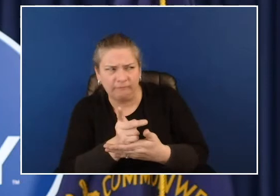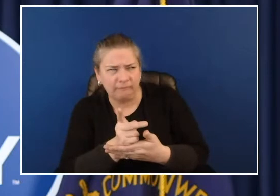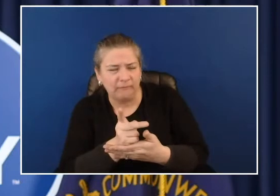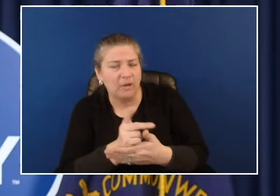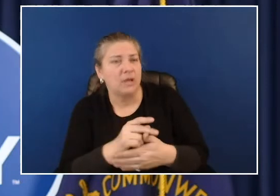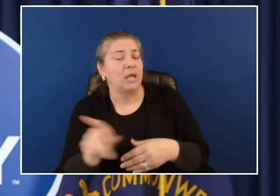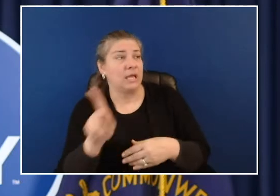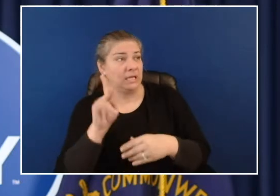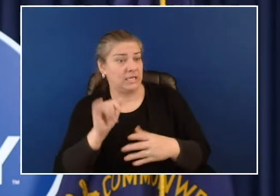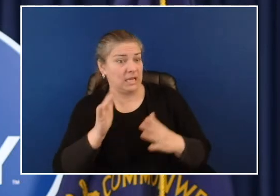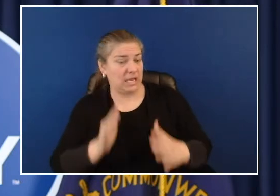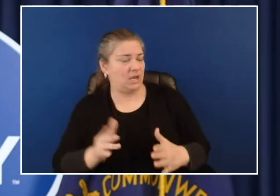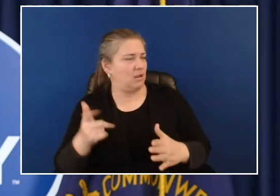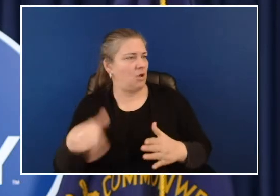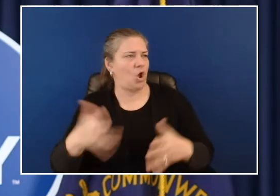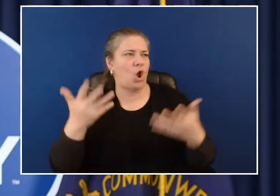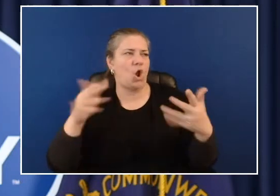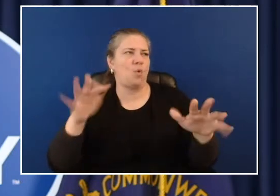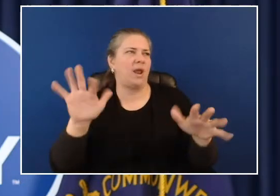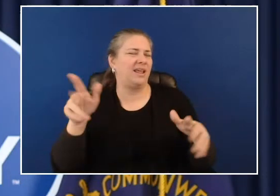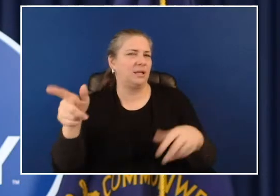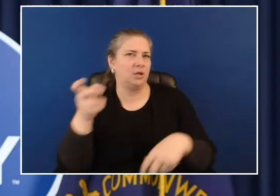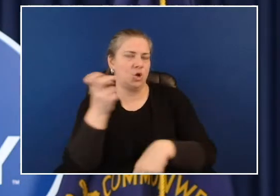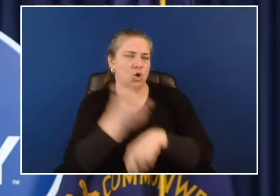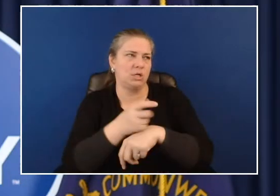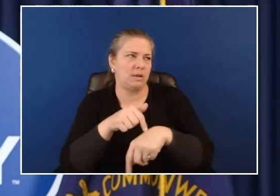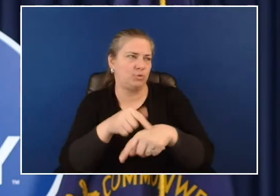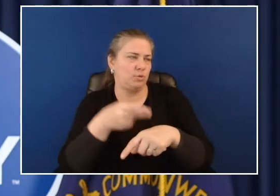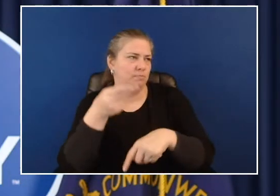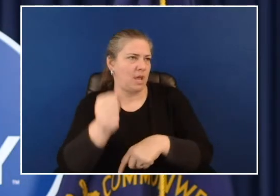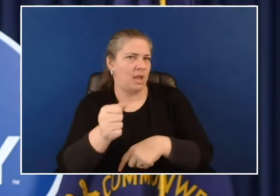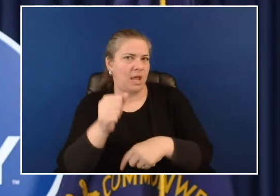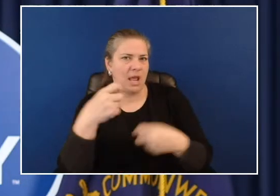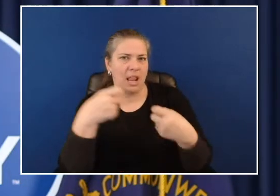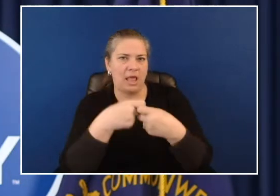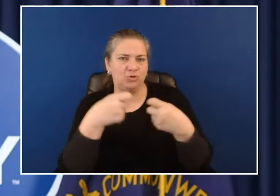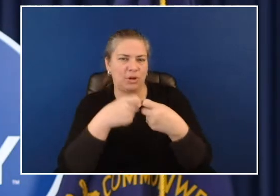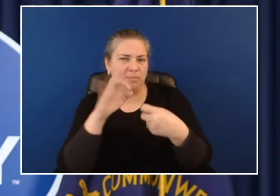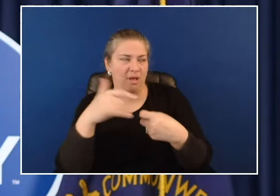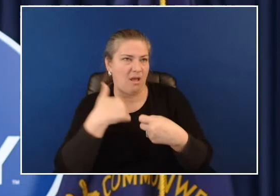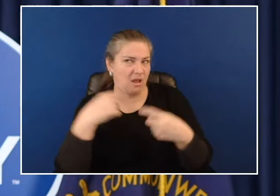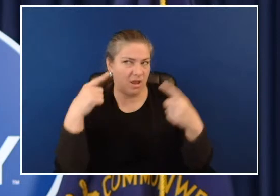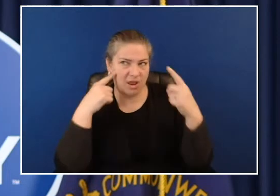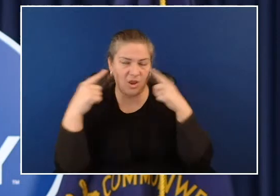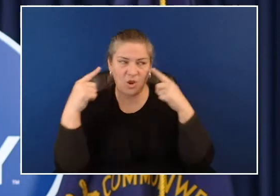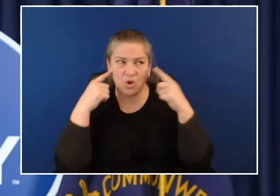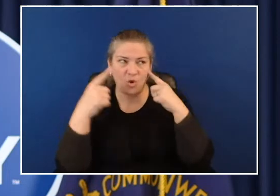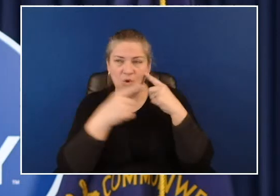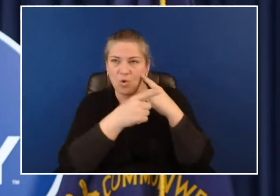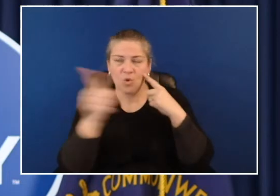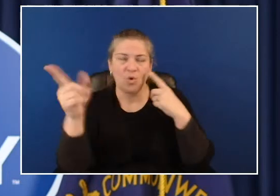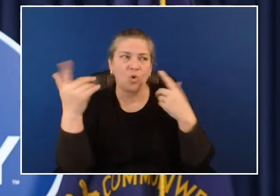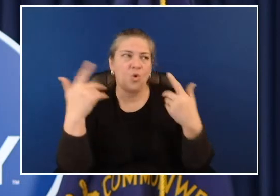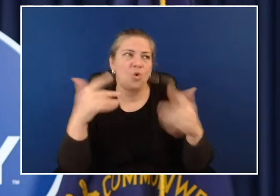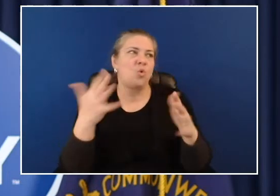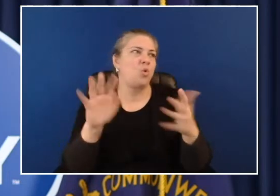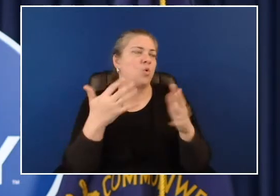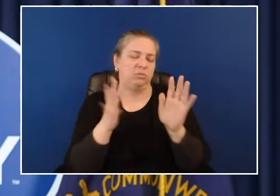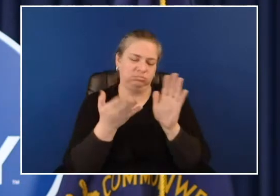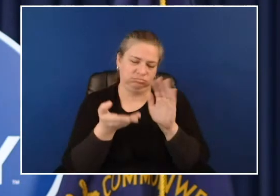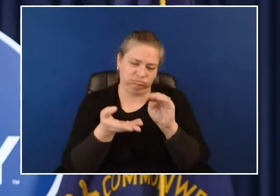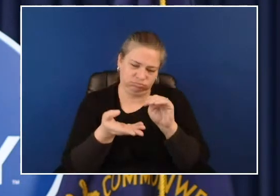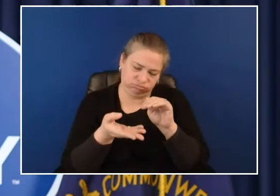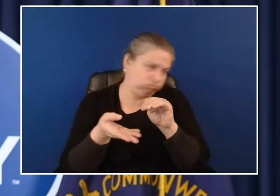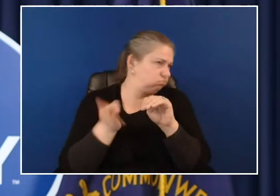already struggling to pay electric bills. And I'm hearing that people are being billed hundreds and hundreds of dollars more